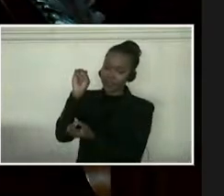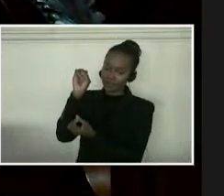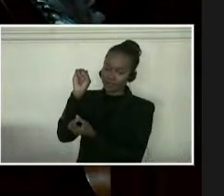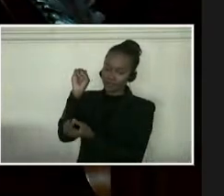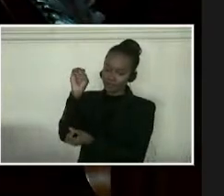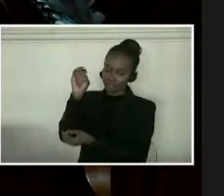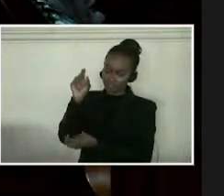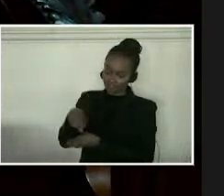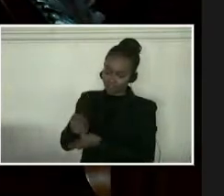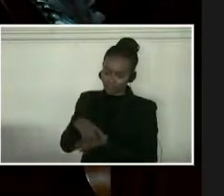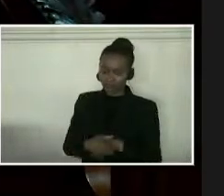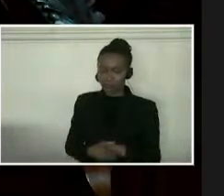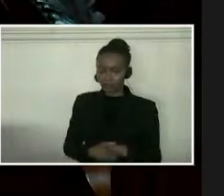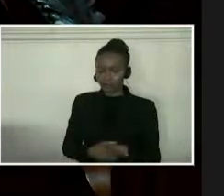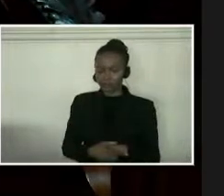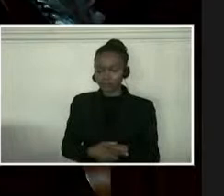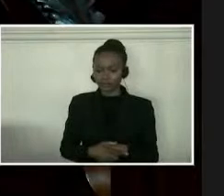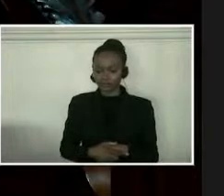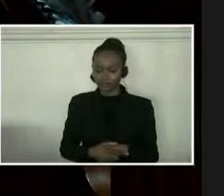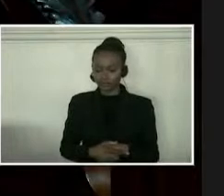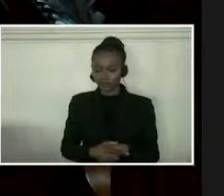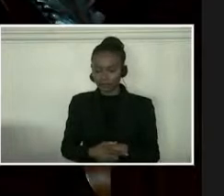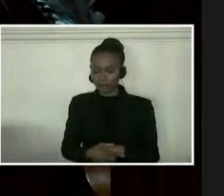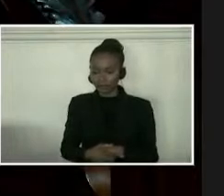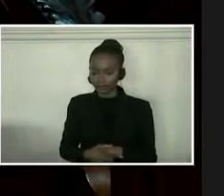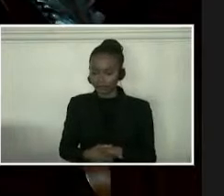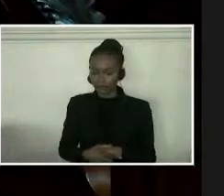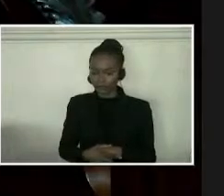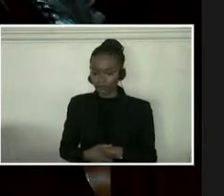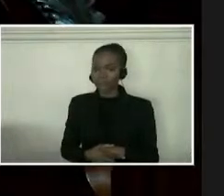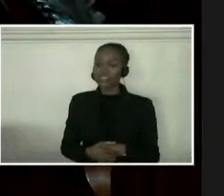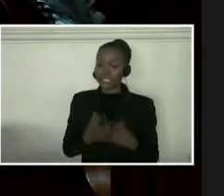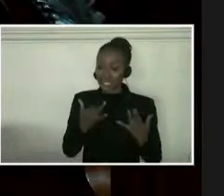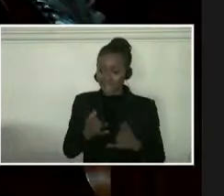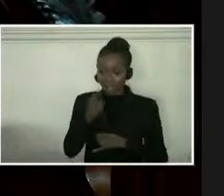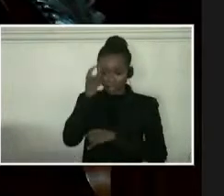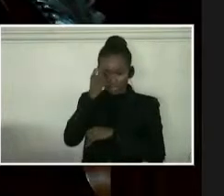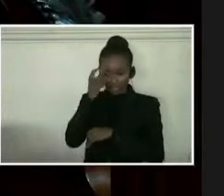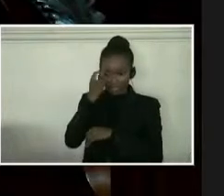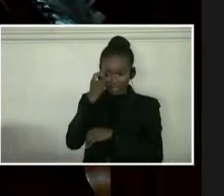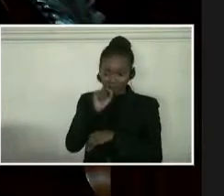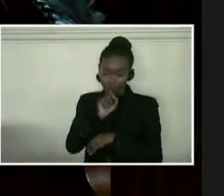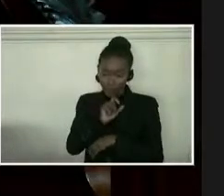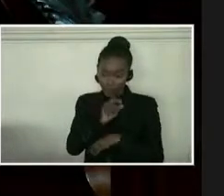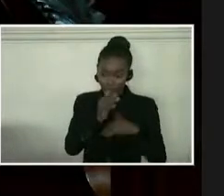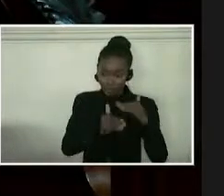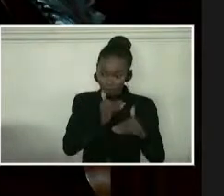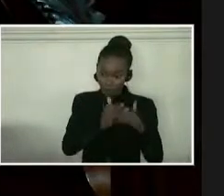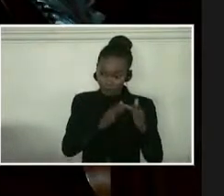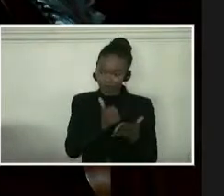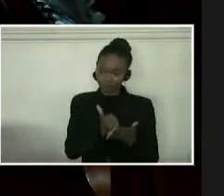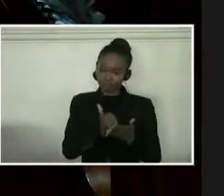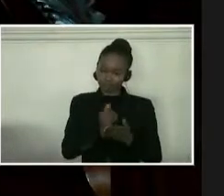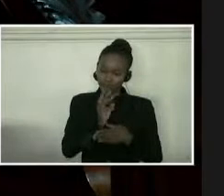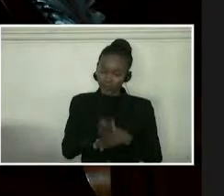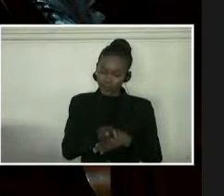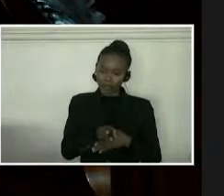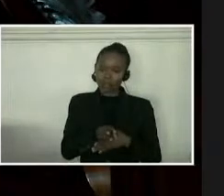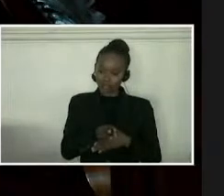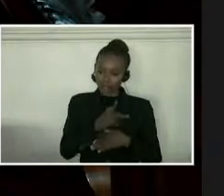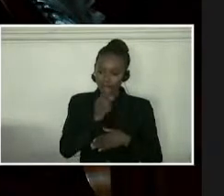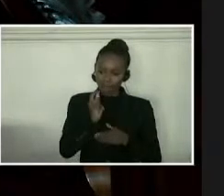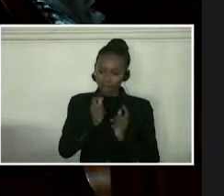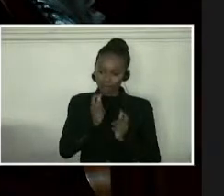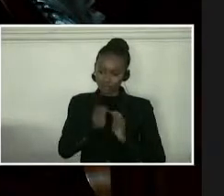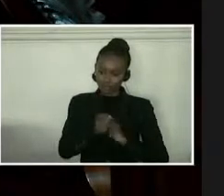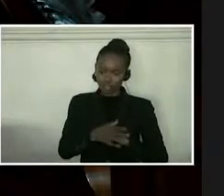provincial geographic and naming a committee so again honorable boy thank you very